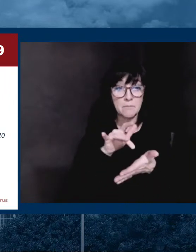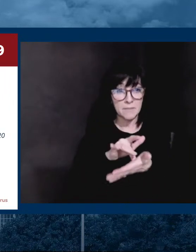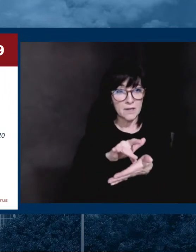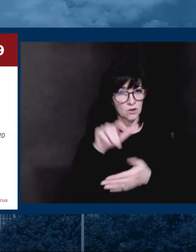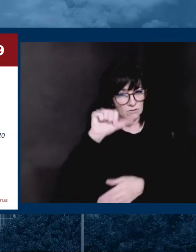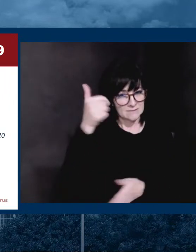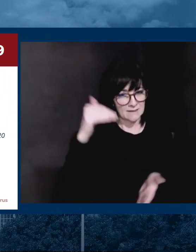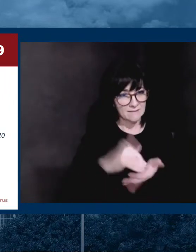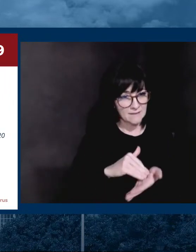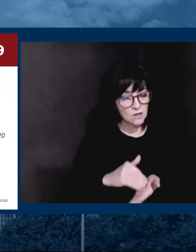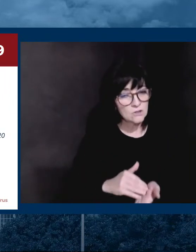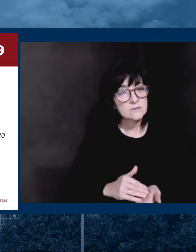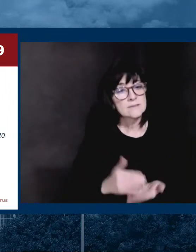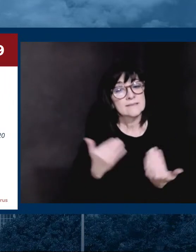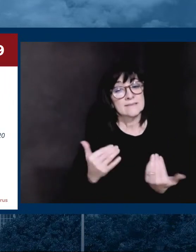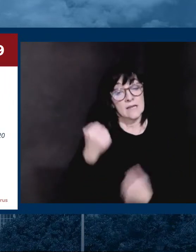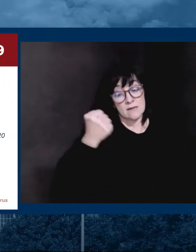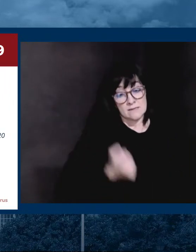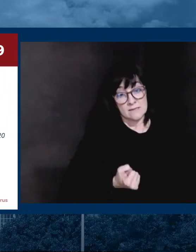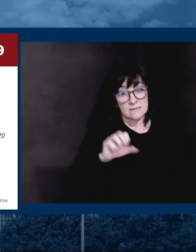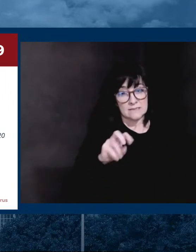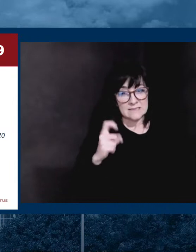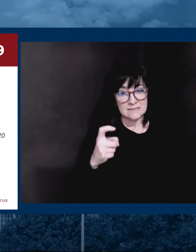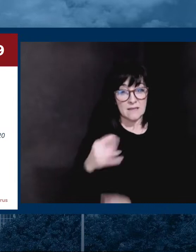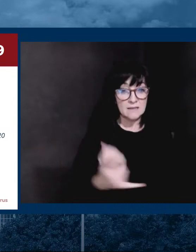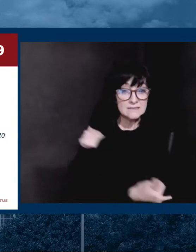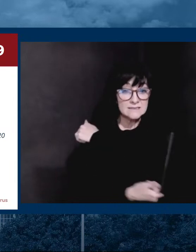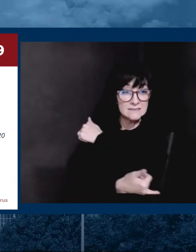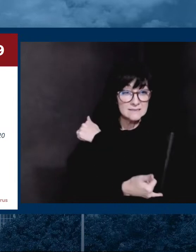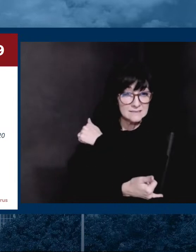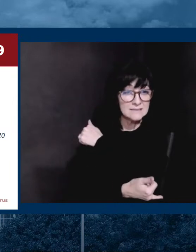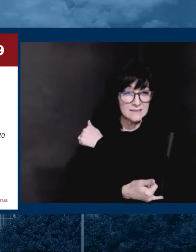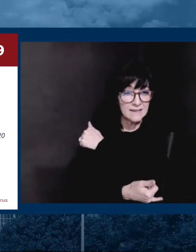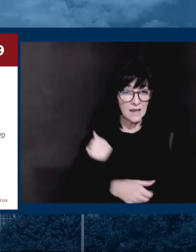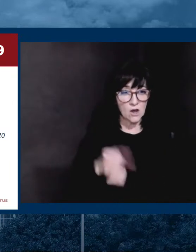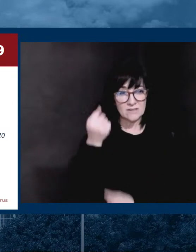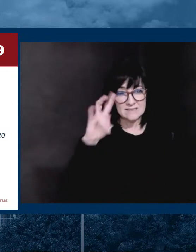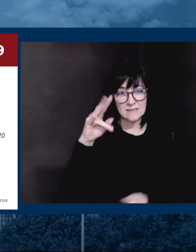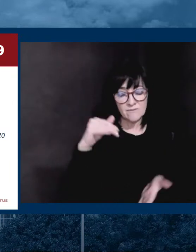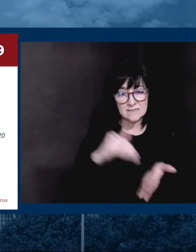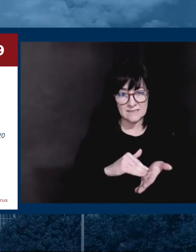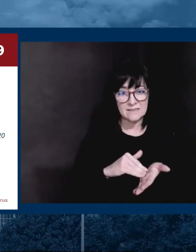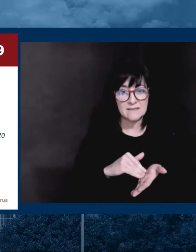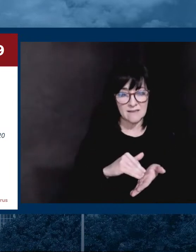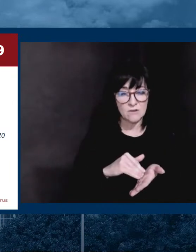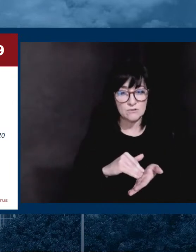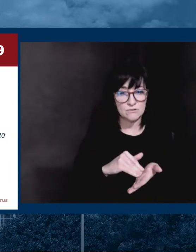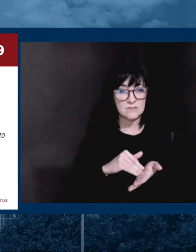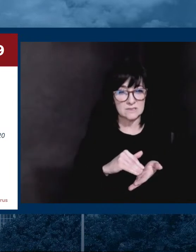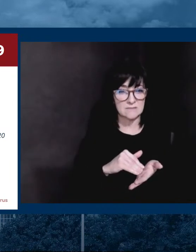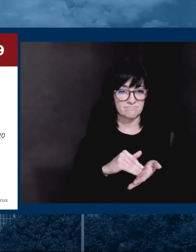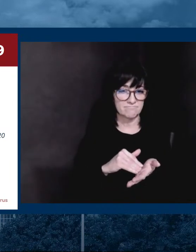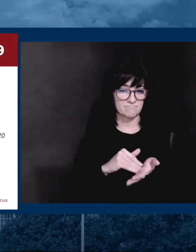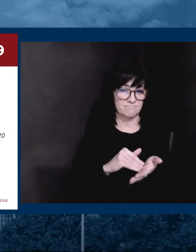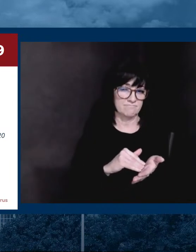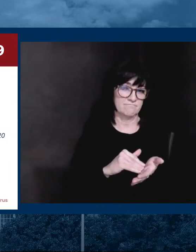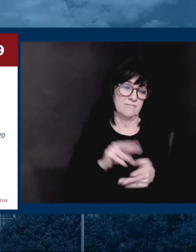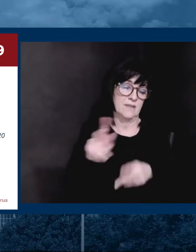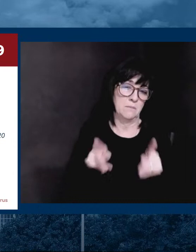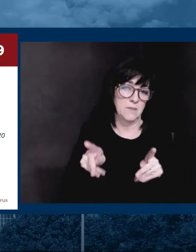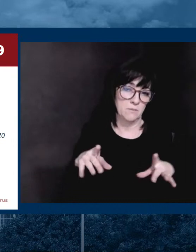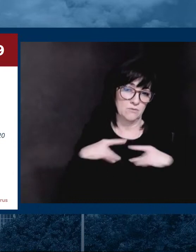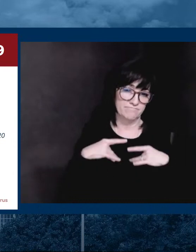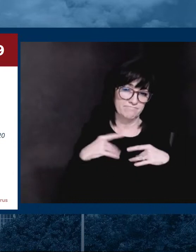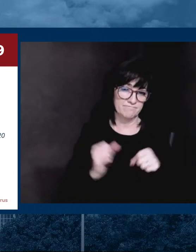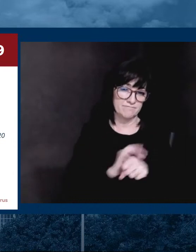in Sussex County, 17,000 positive cases. We are seeing a bit of an uptick. I think the